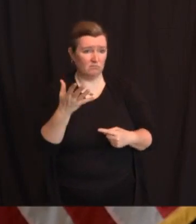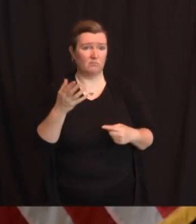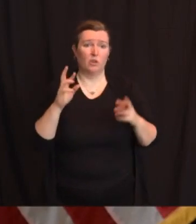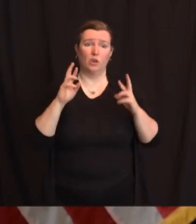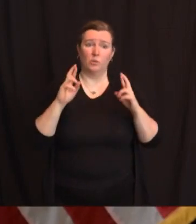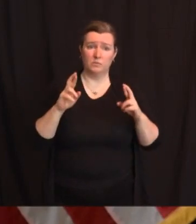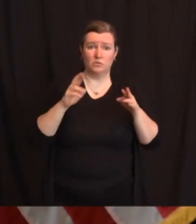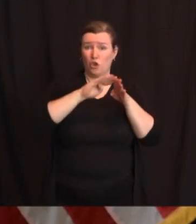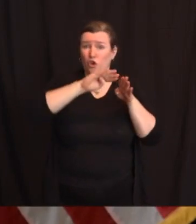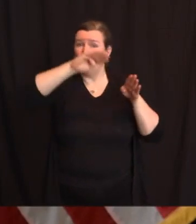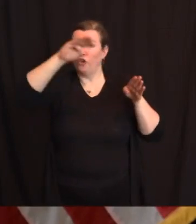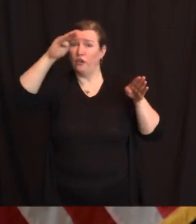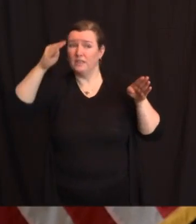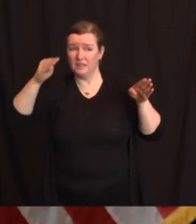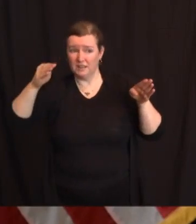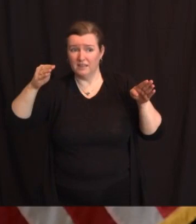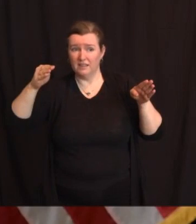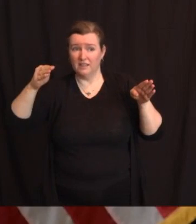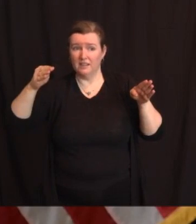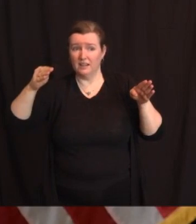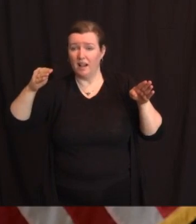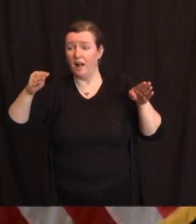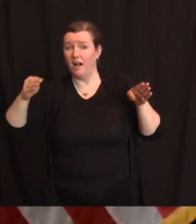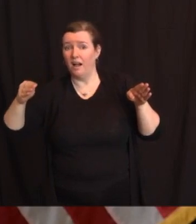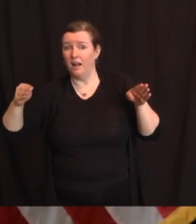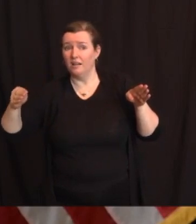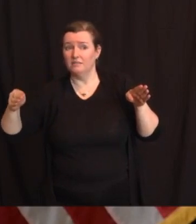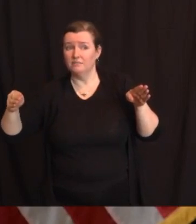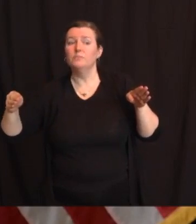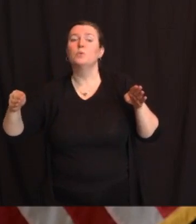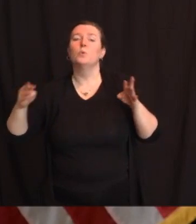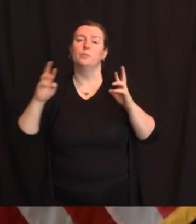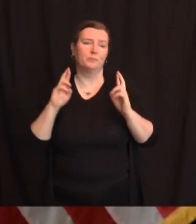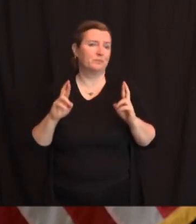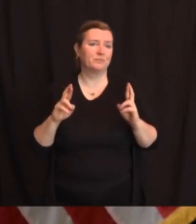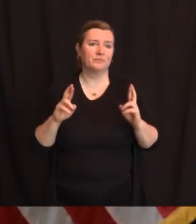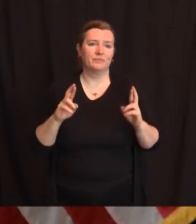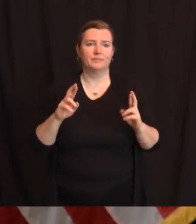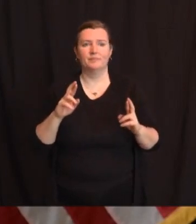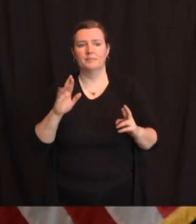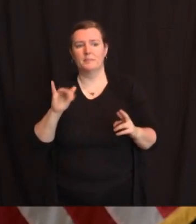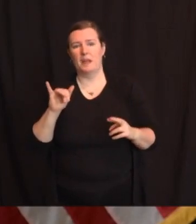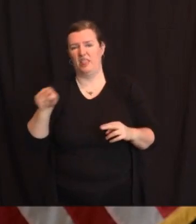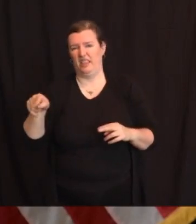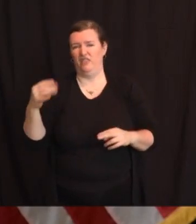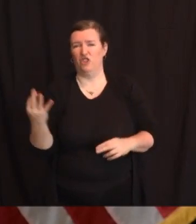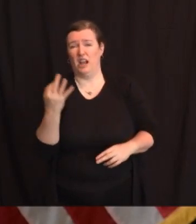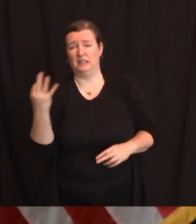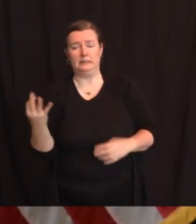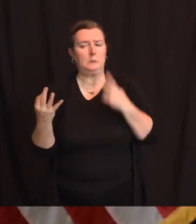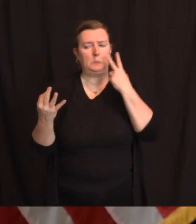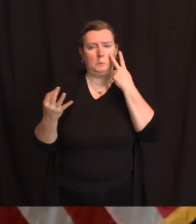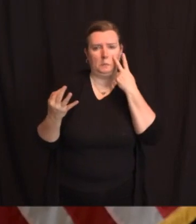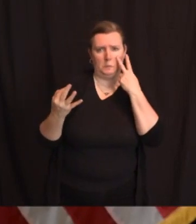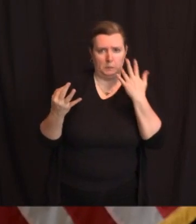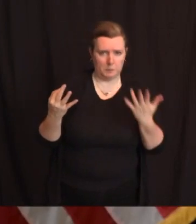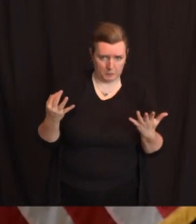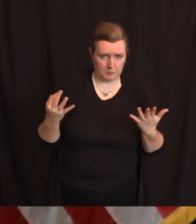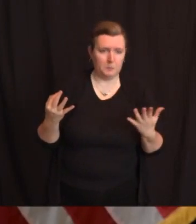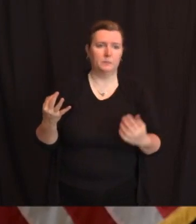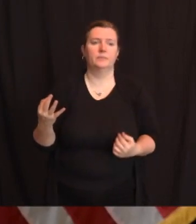continue to go in the right direction, we would hope to be able to, I would hope by the end of the week, maybe talk about some other steps that we